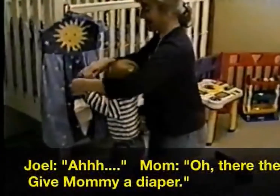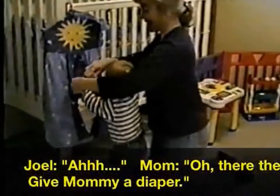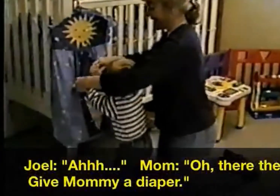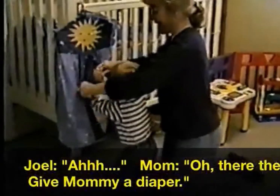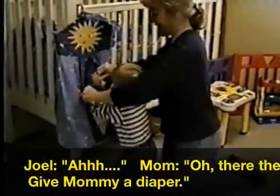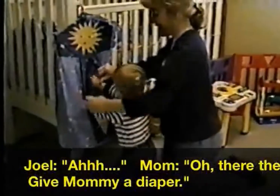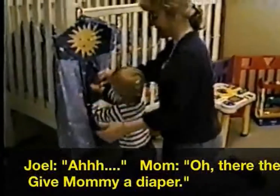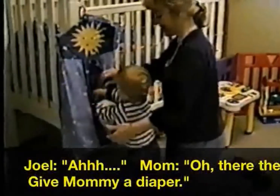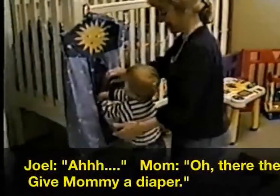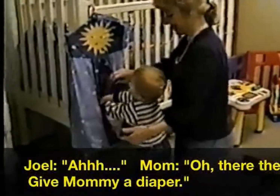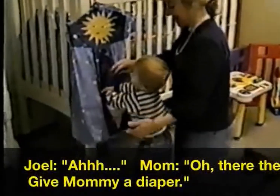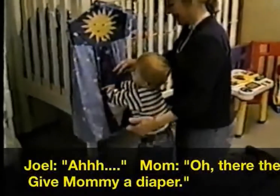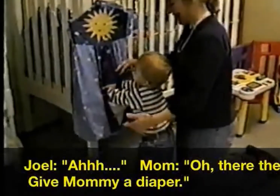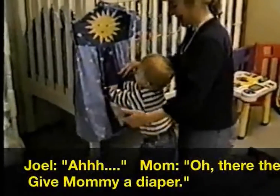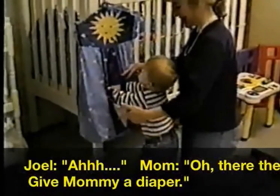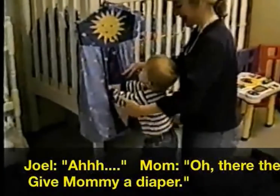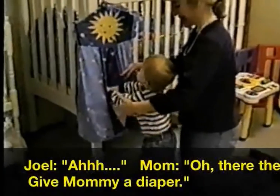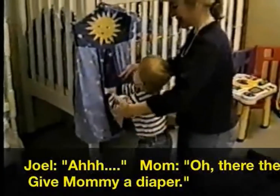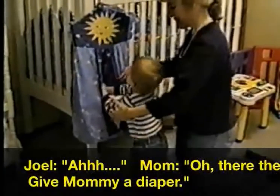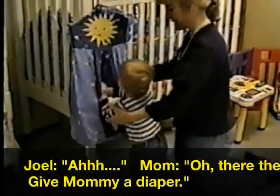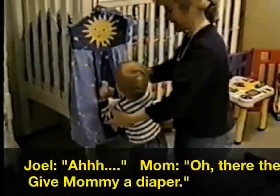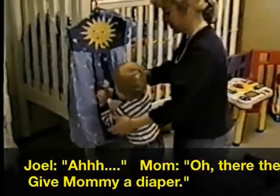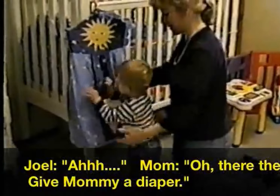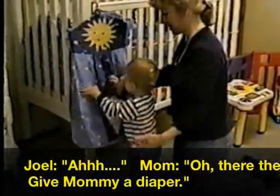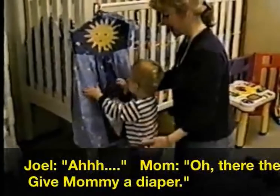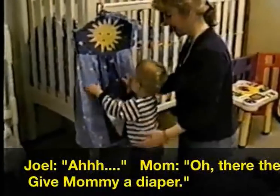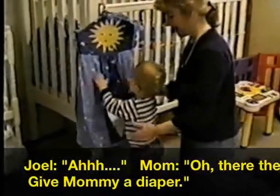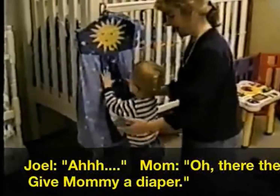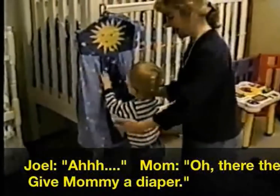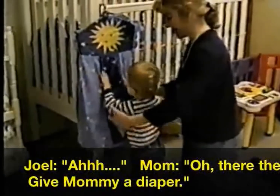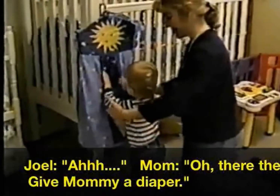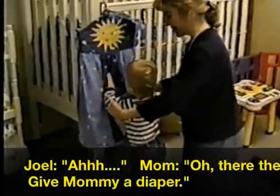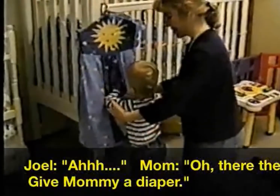Oh, there they are. Yeah, give mommy a diaper.